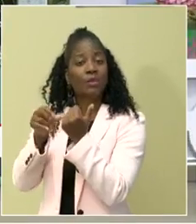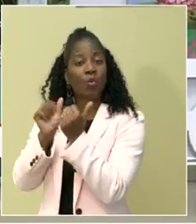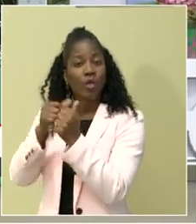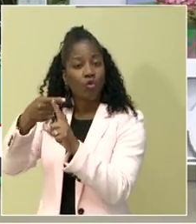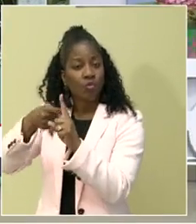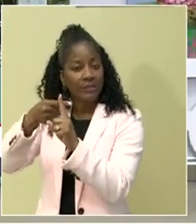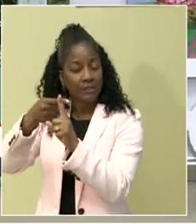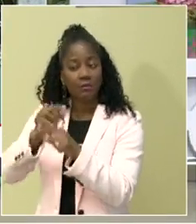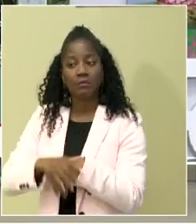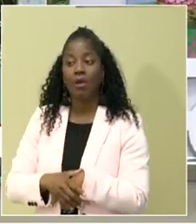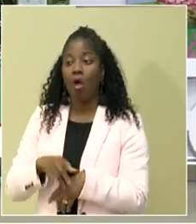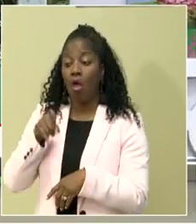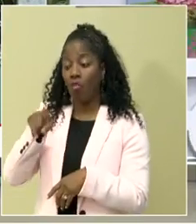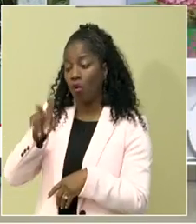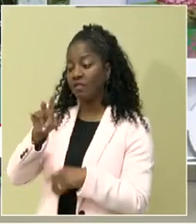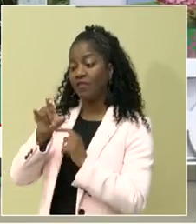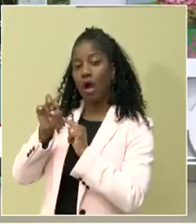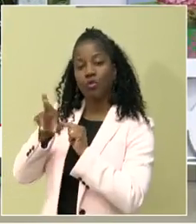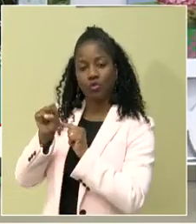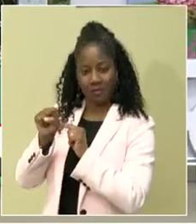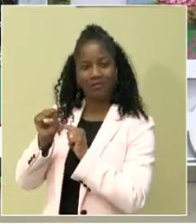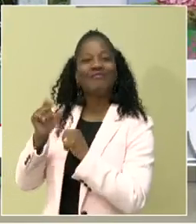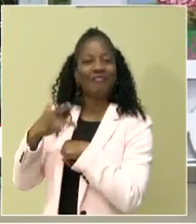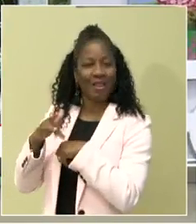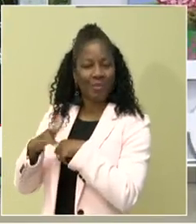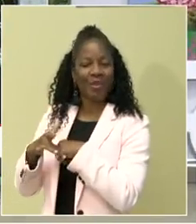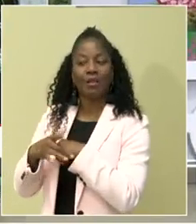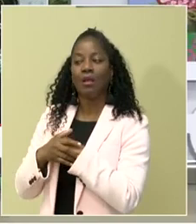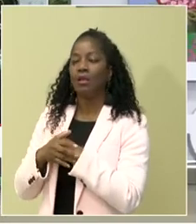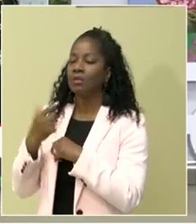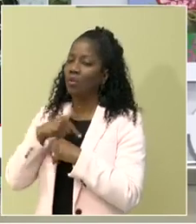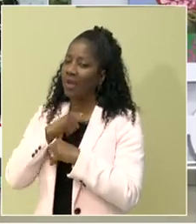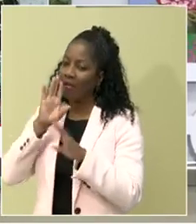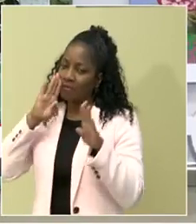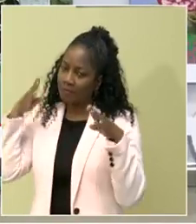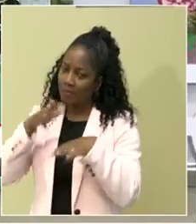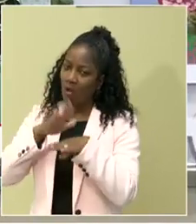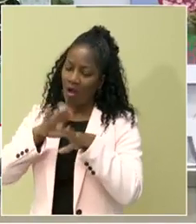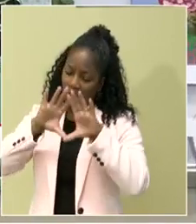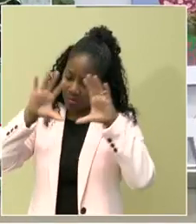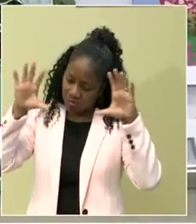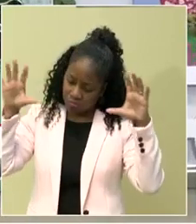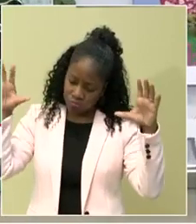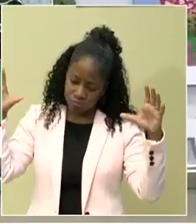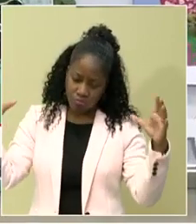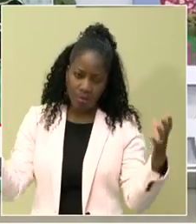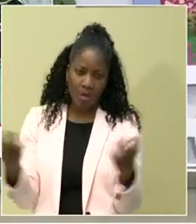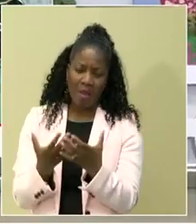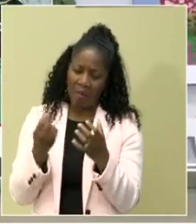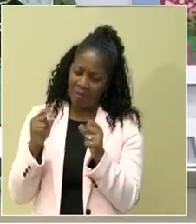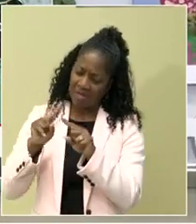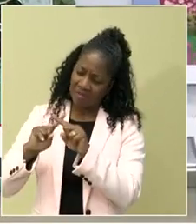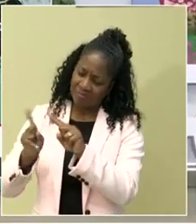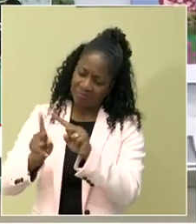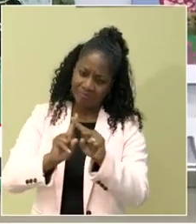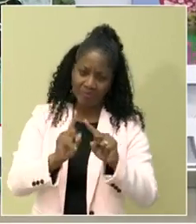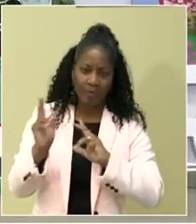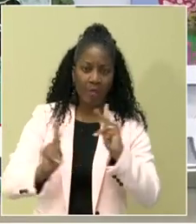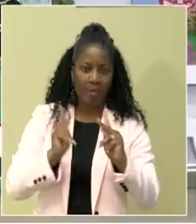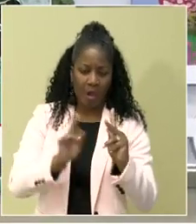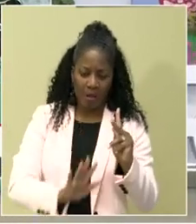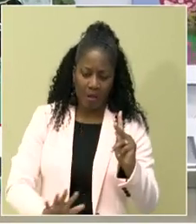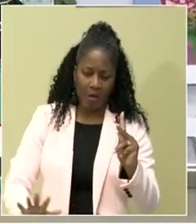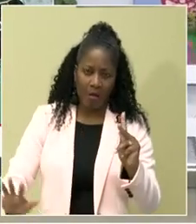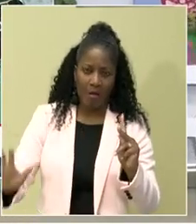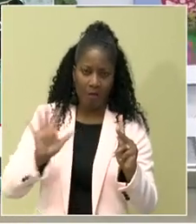vouchers also becoming available. So we have to concentrate on the whole spectrum of people. We are,